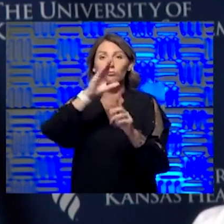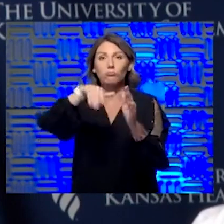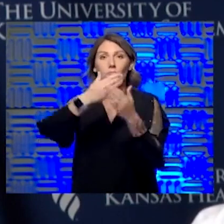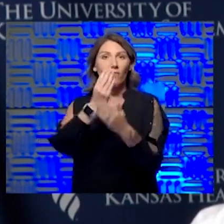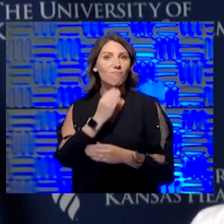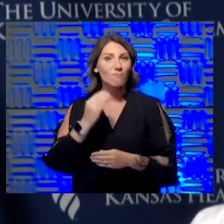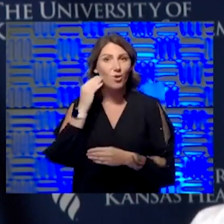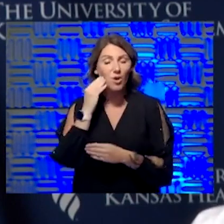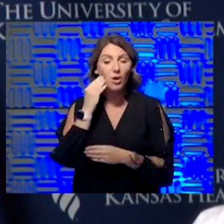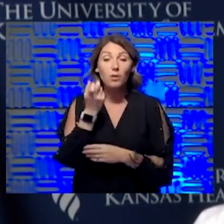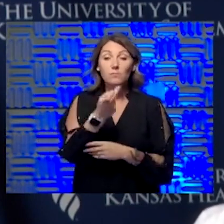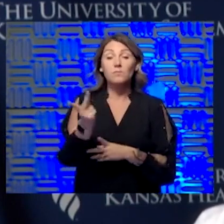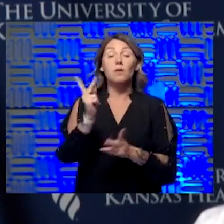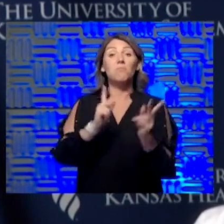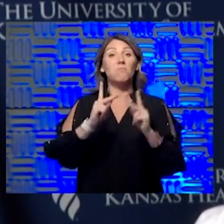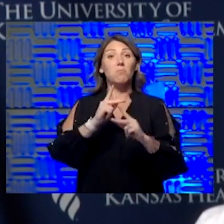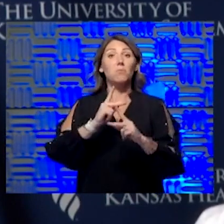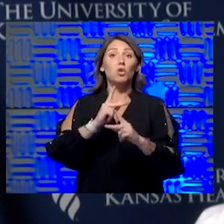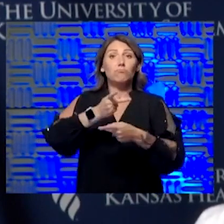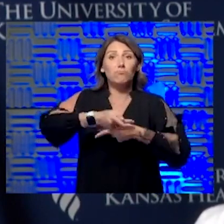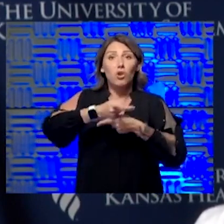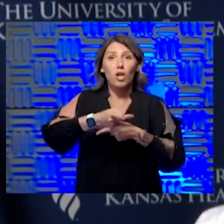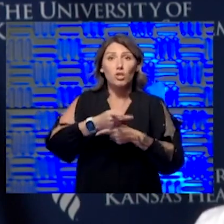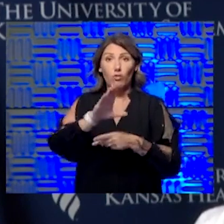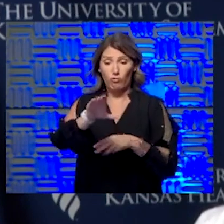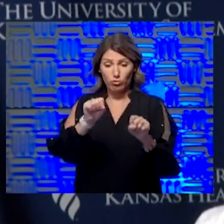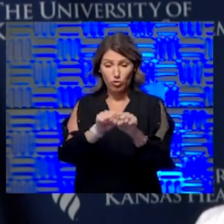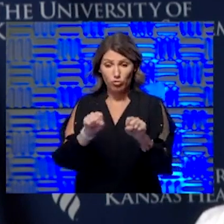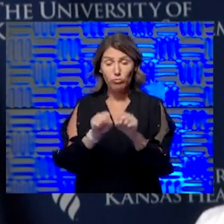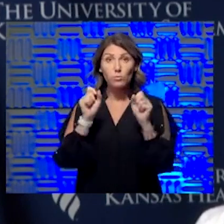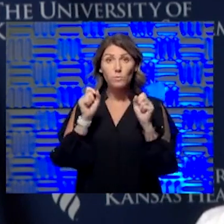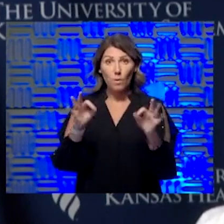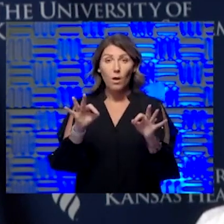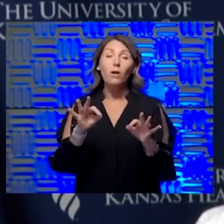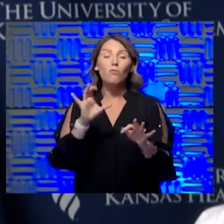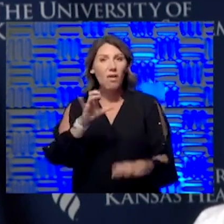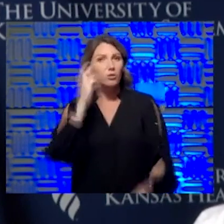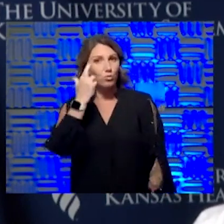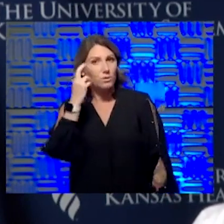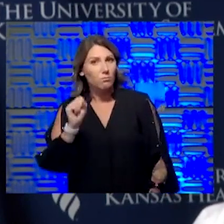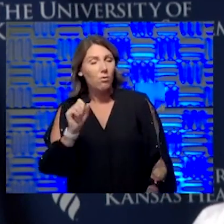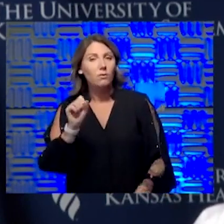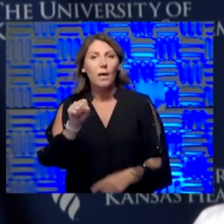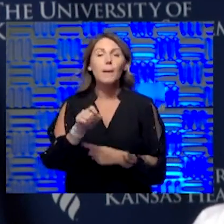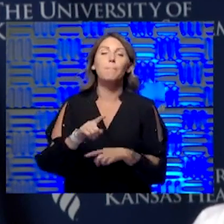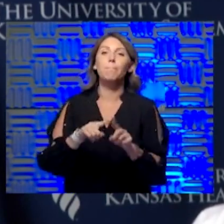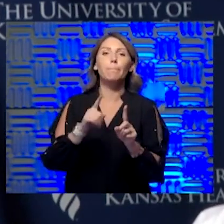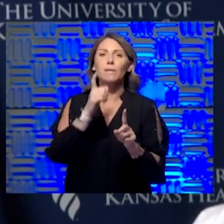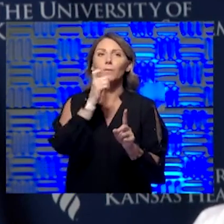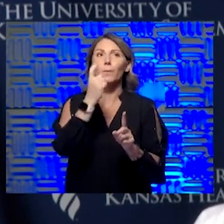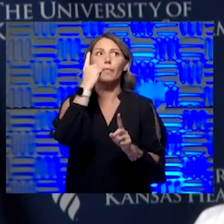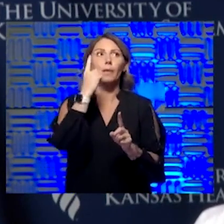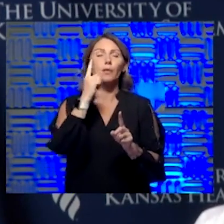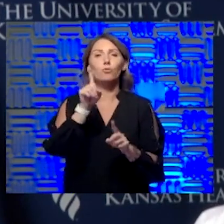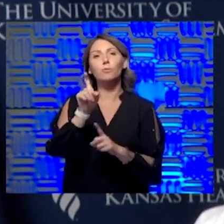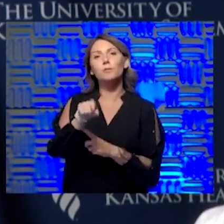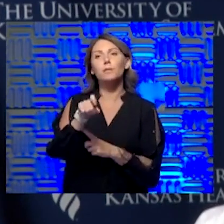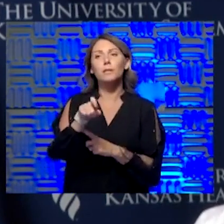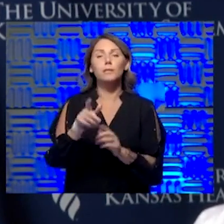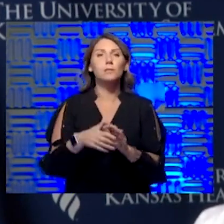4,200 outpatients. Our normal is about 5,000 outpatients. So we're getting right back up there. And that's a combination of televisits